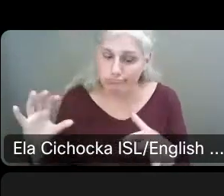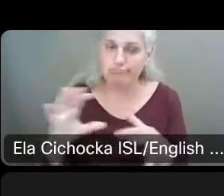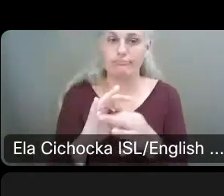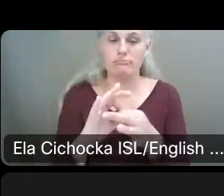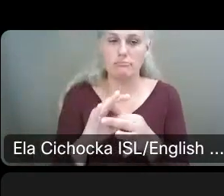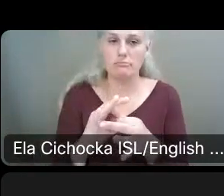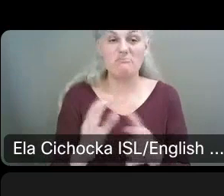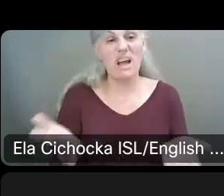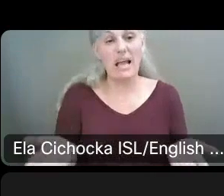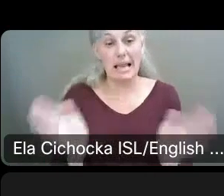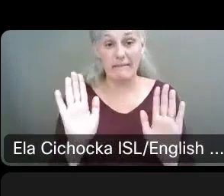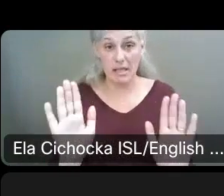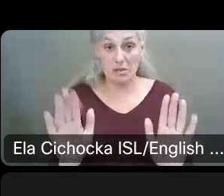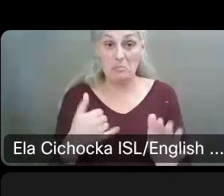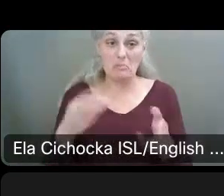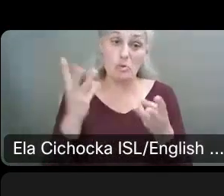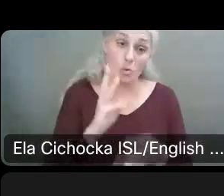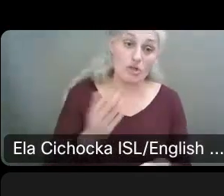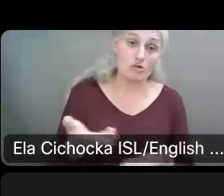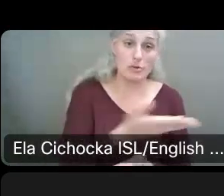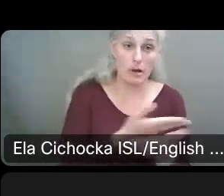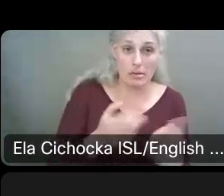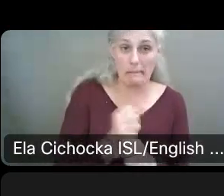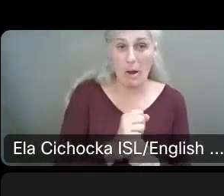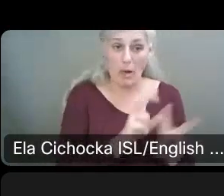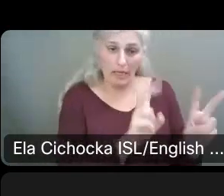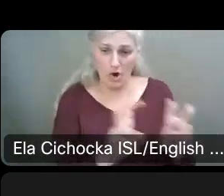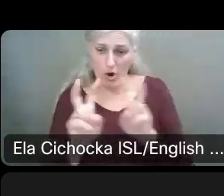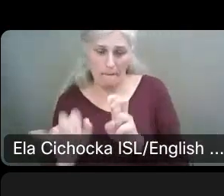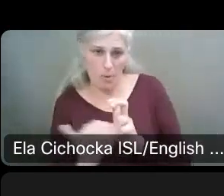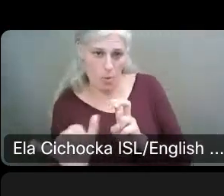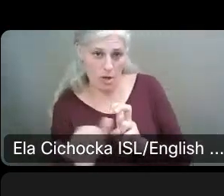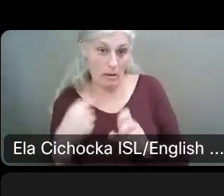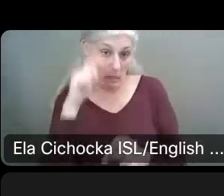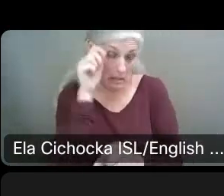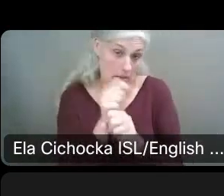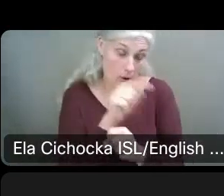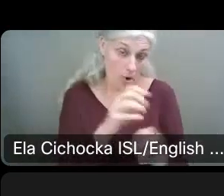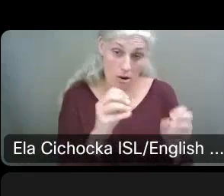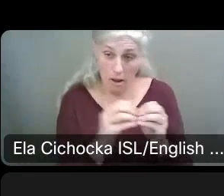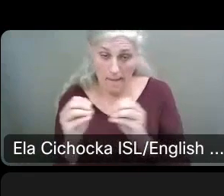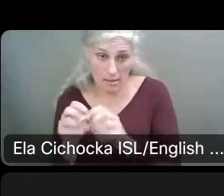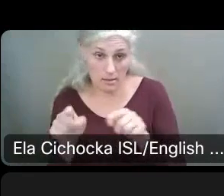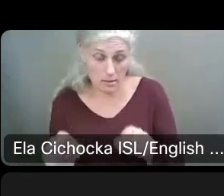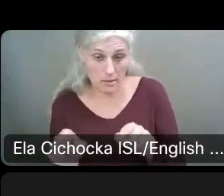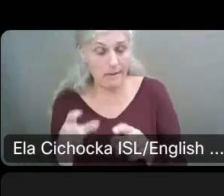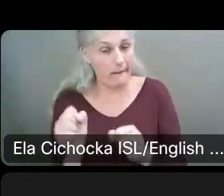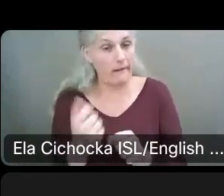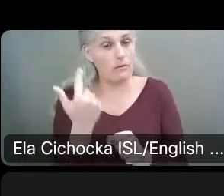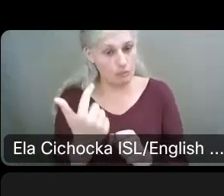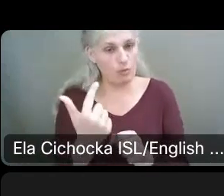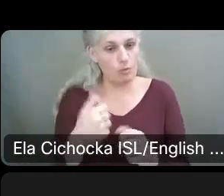people might like to, you know, discuss that or have thoughts about that. And there's 2